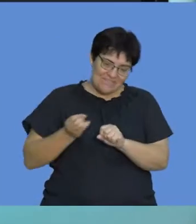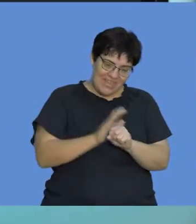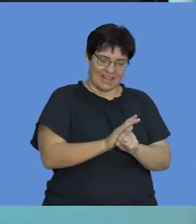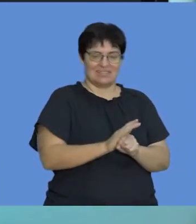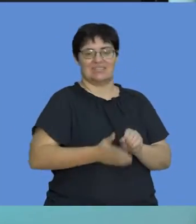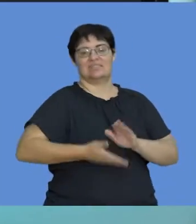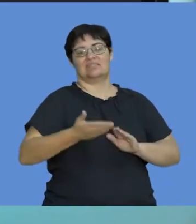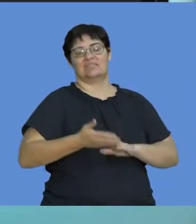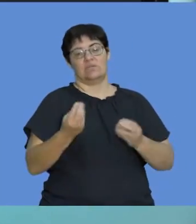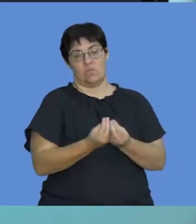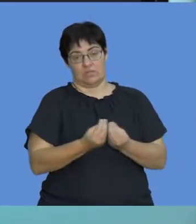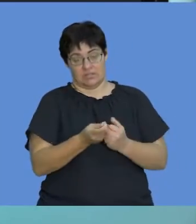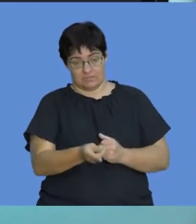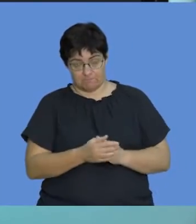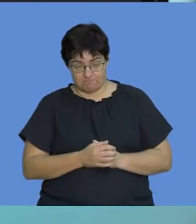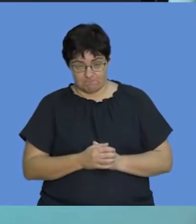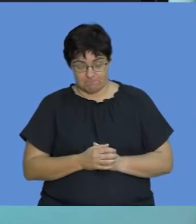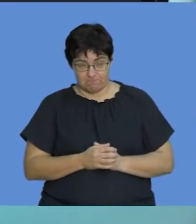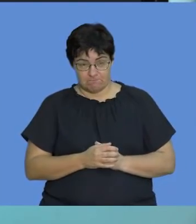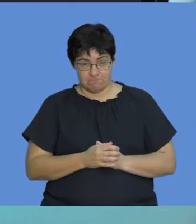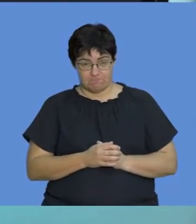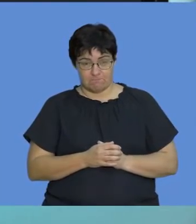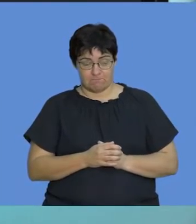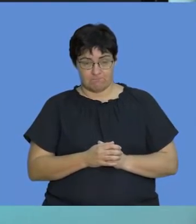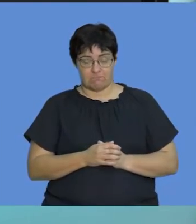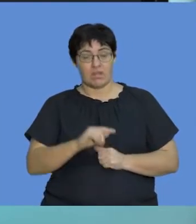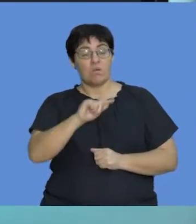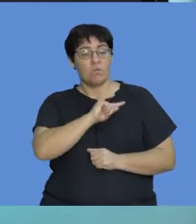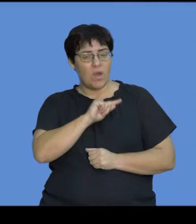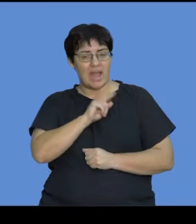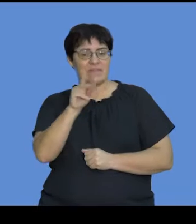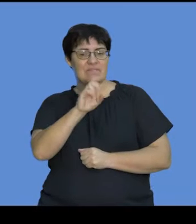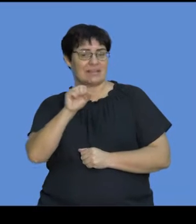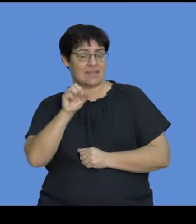motion of our object, okay? Because it's a vector,